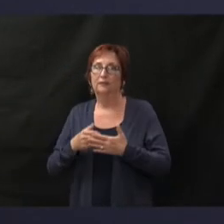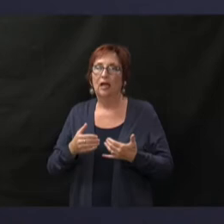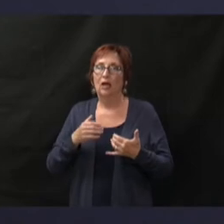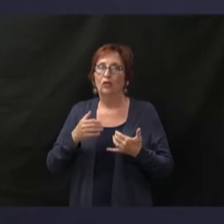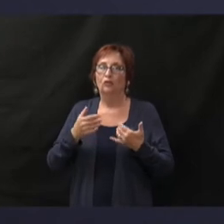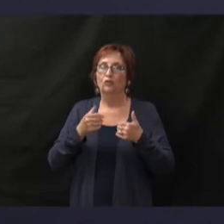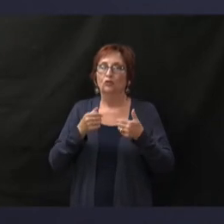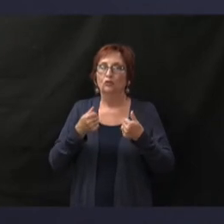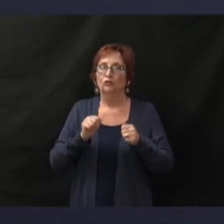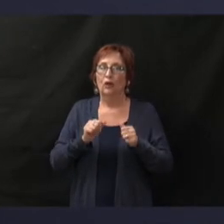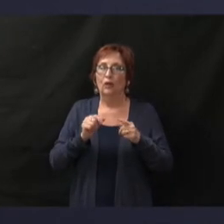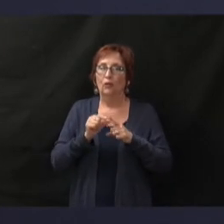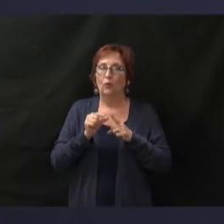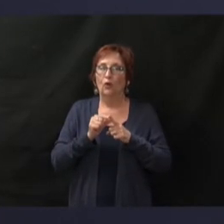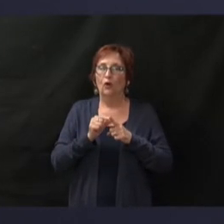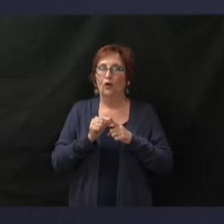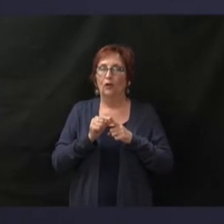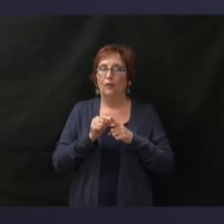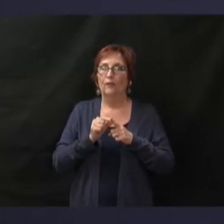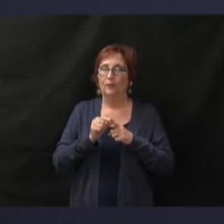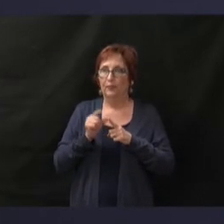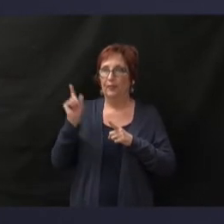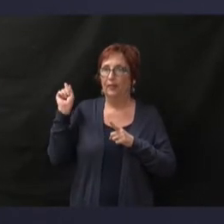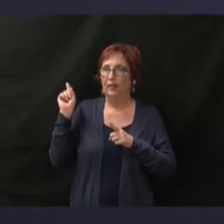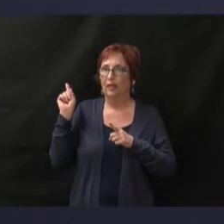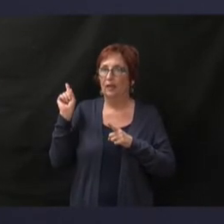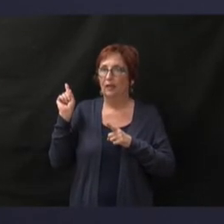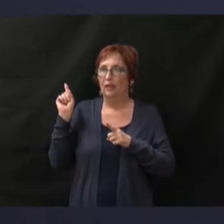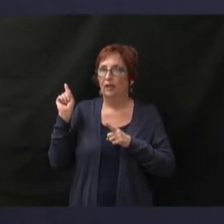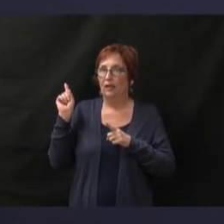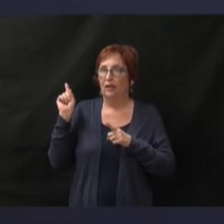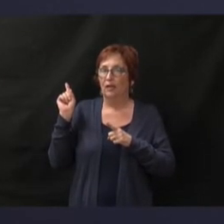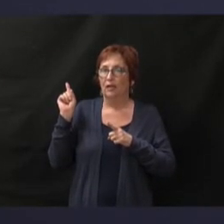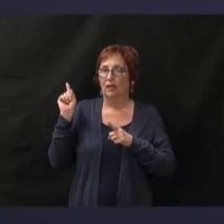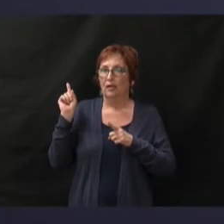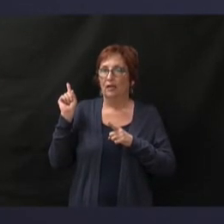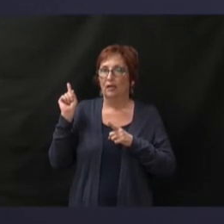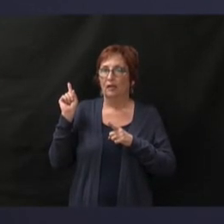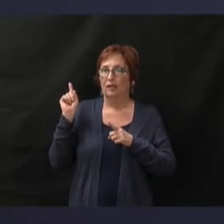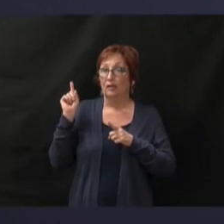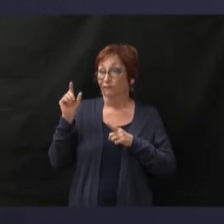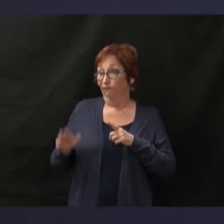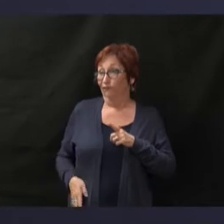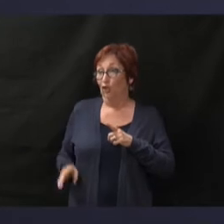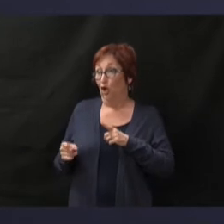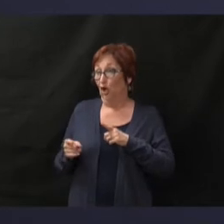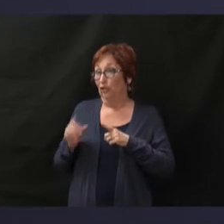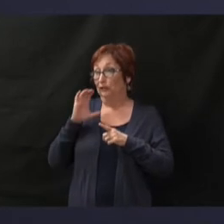drops. And we're calling our dog. Our dog is strangely named away.